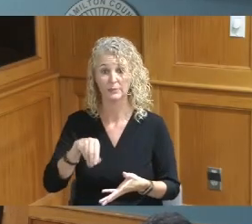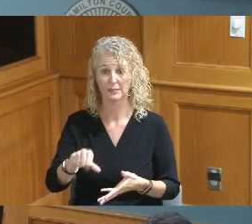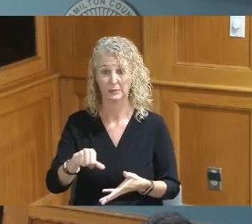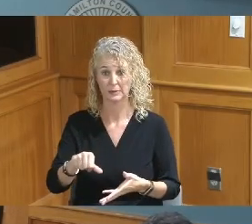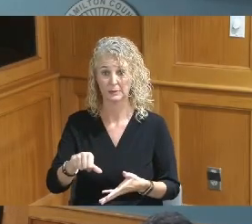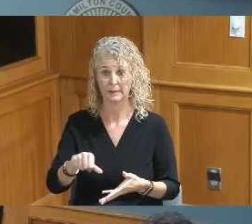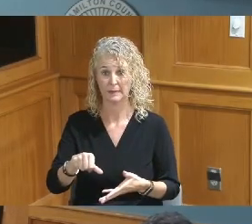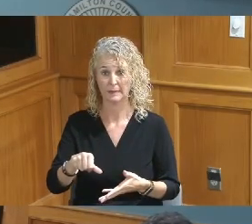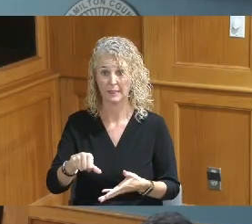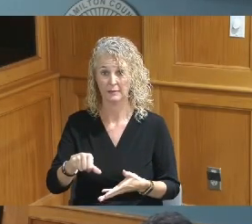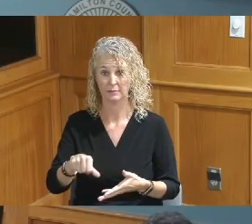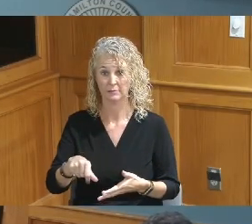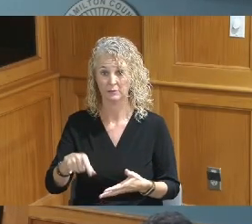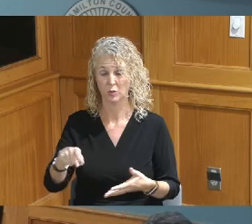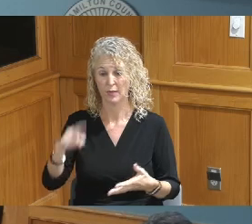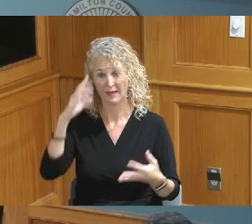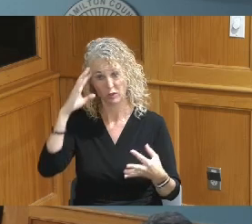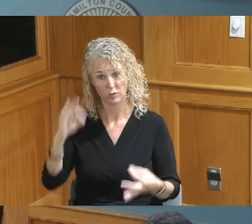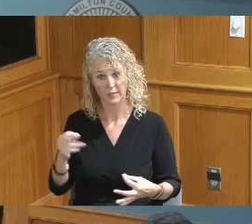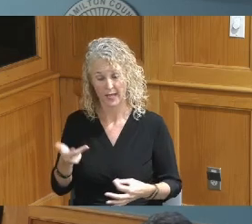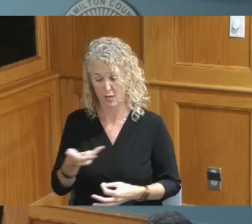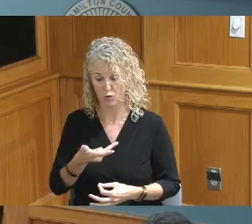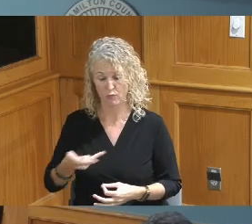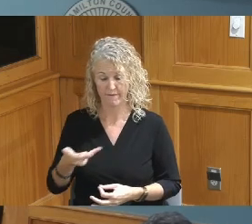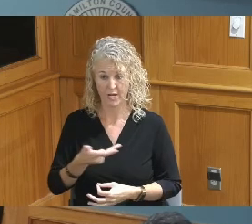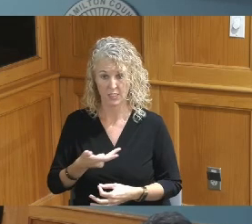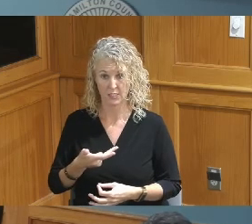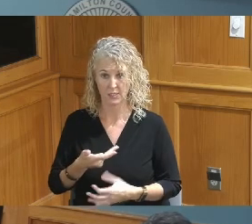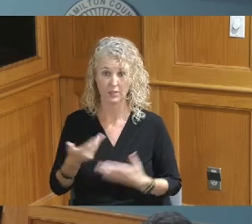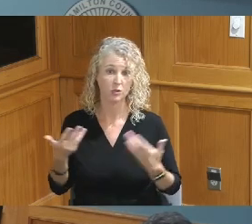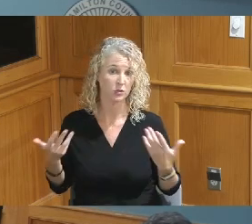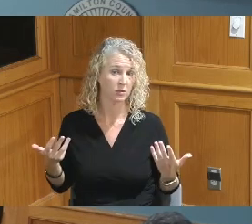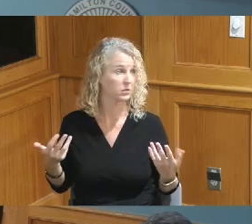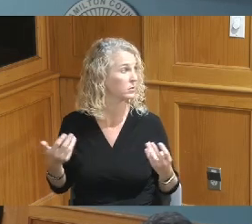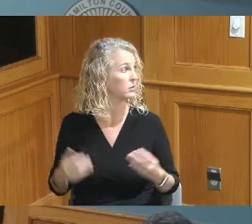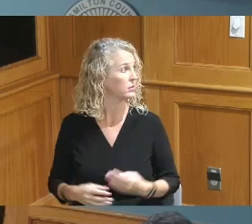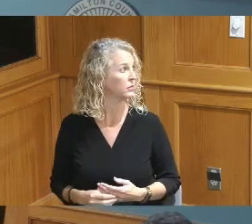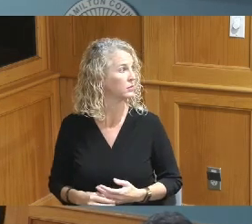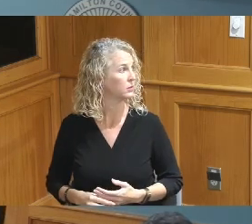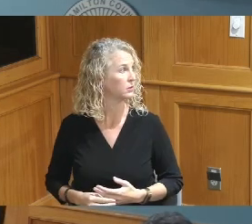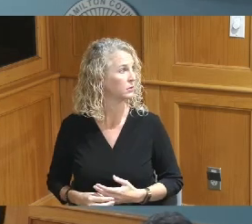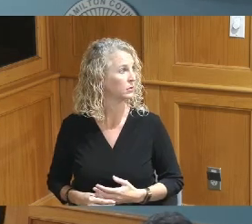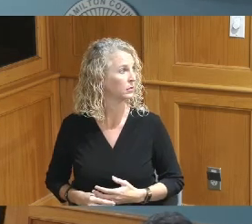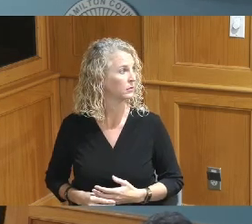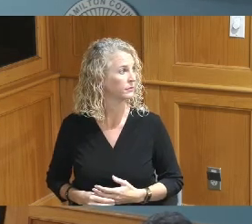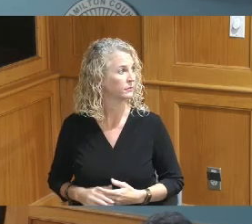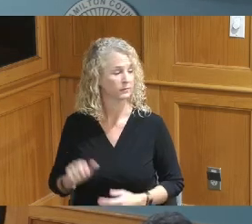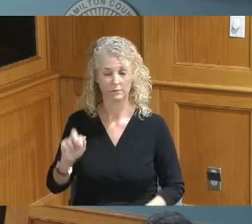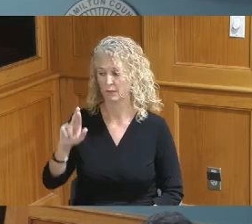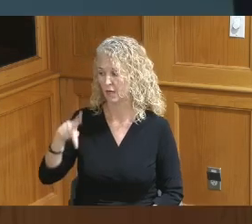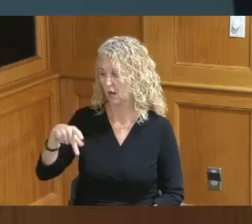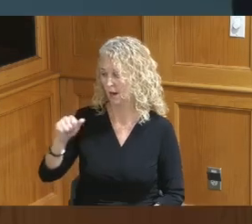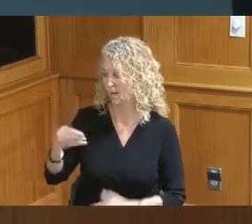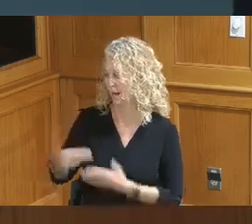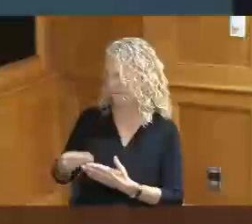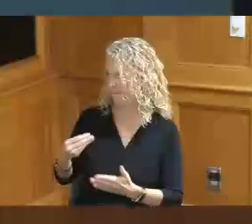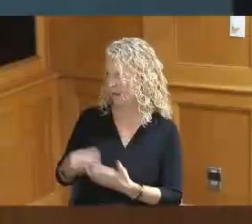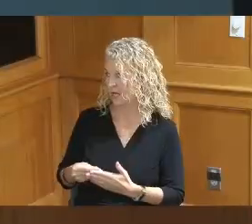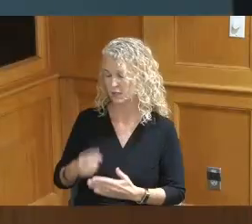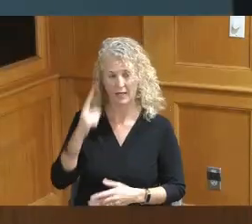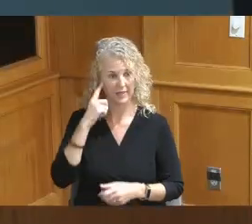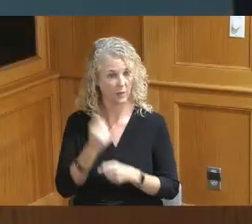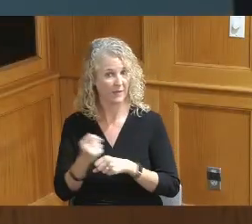by the end of the year. So we've got a decision to make as a board. So I think, because it's ARPA money, right?